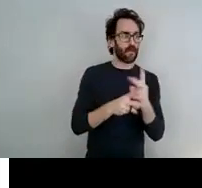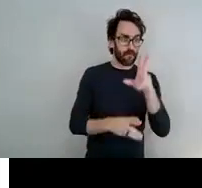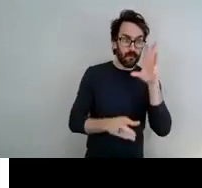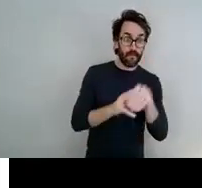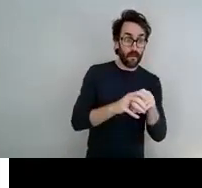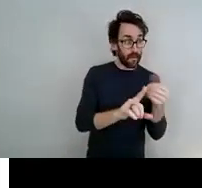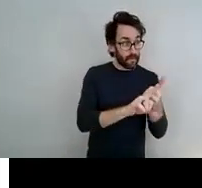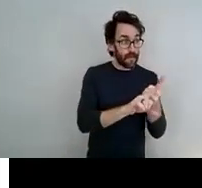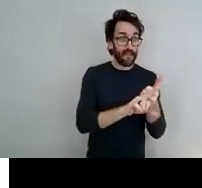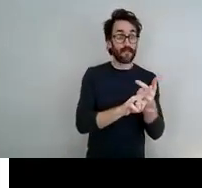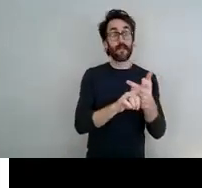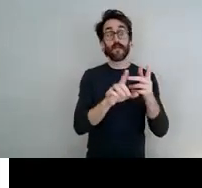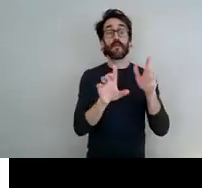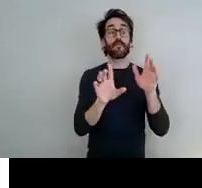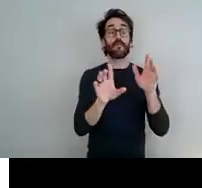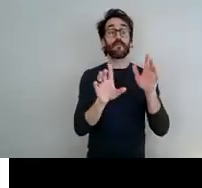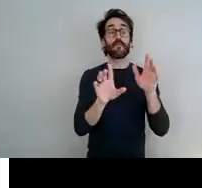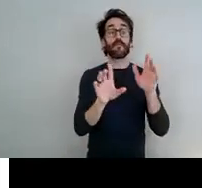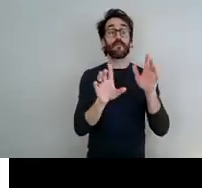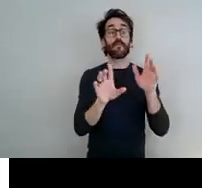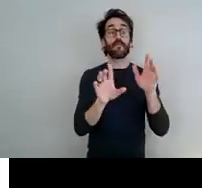today. And reach out to